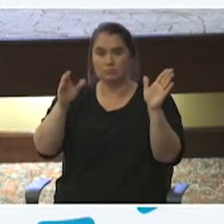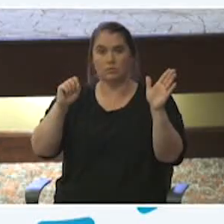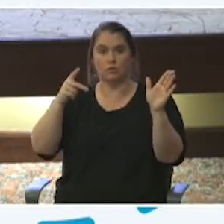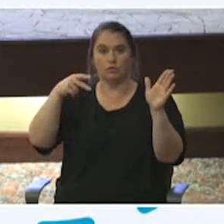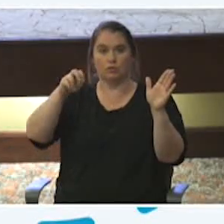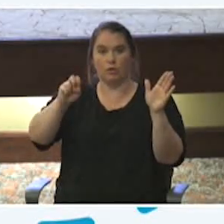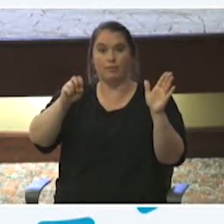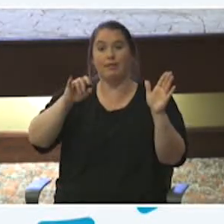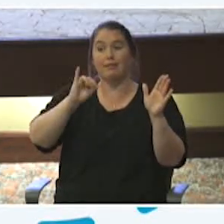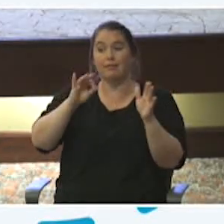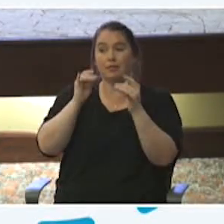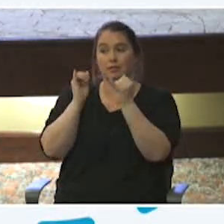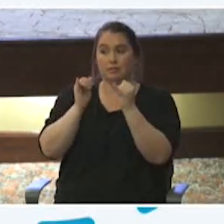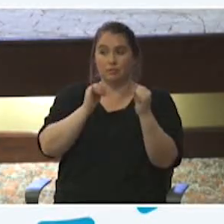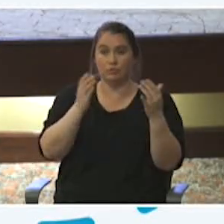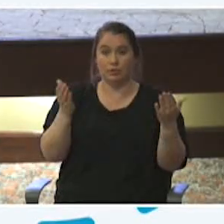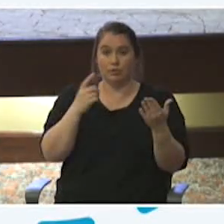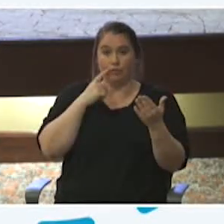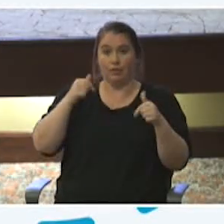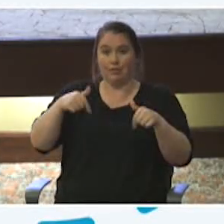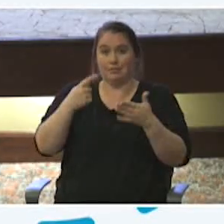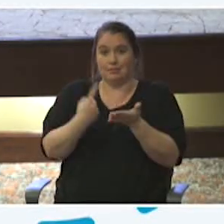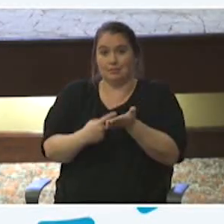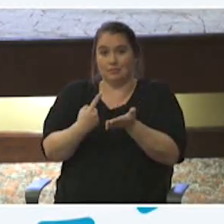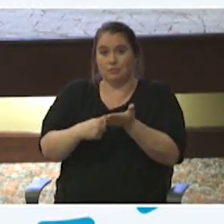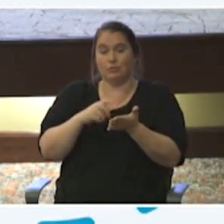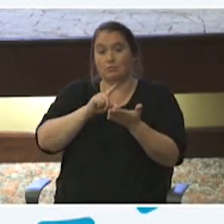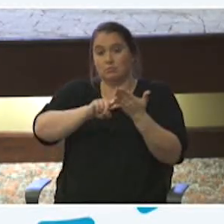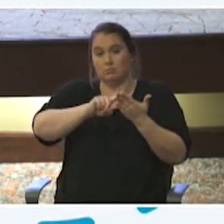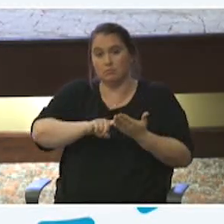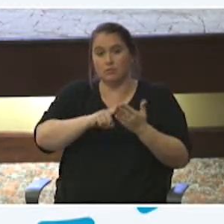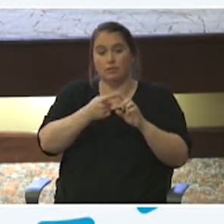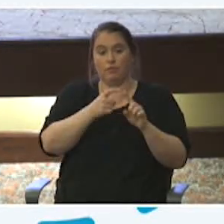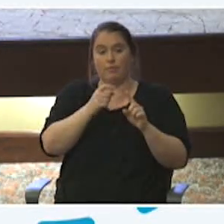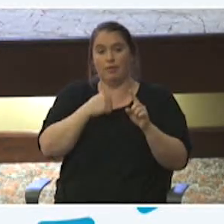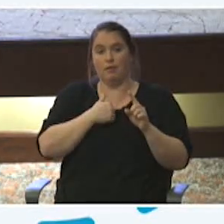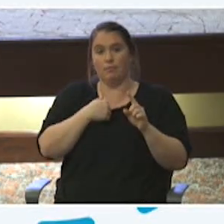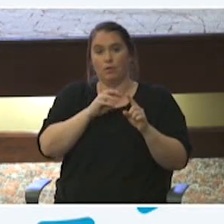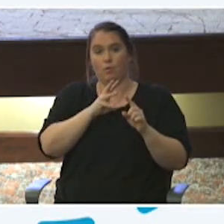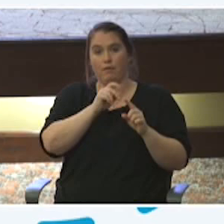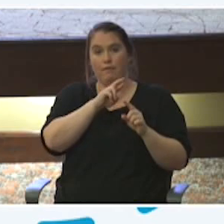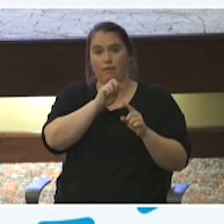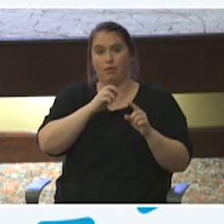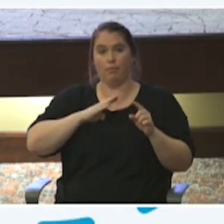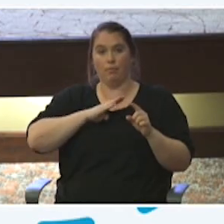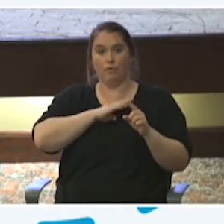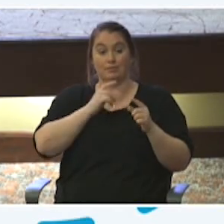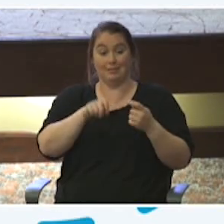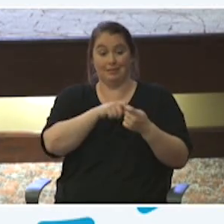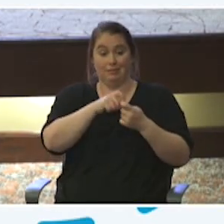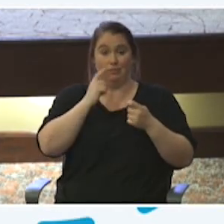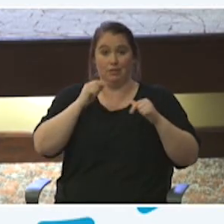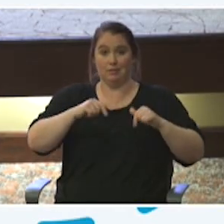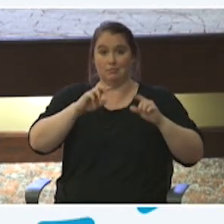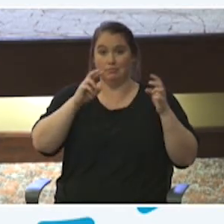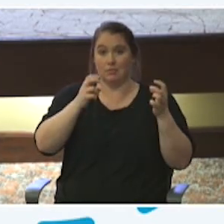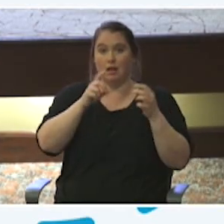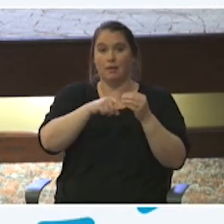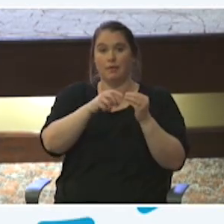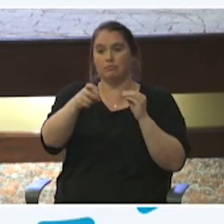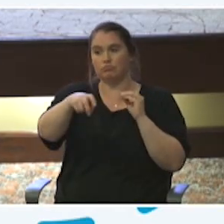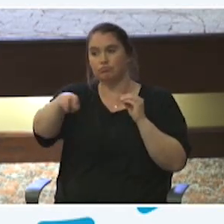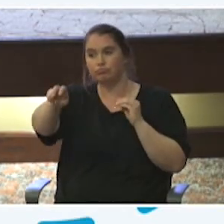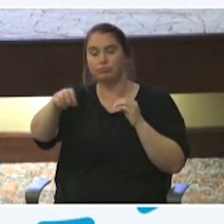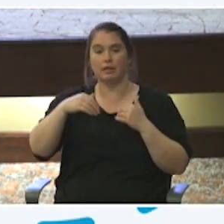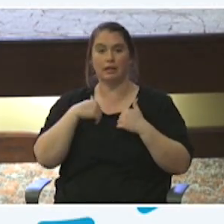individuals here for this discussion. The research that was done by the Animal Welfare Board was specifically for this topic on traveling animal